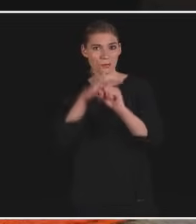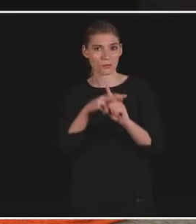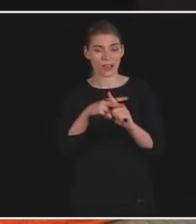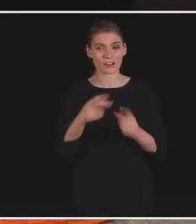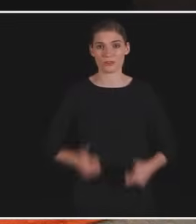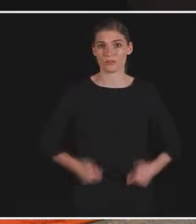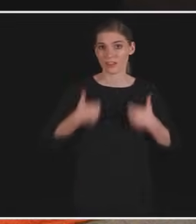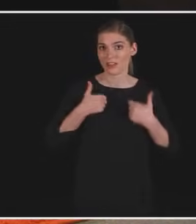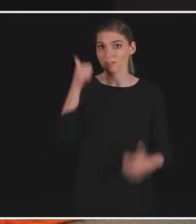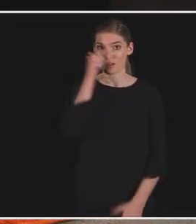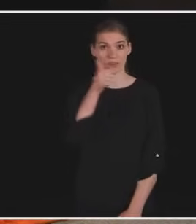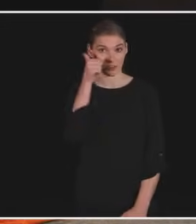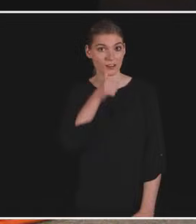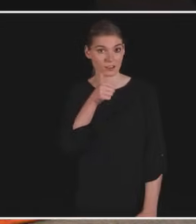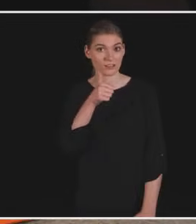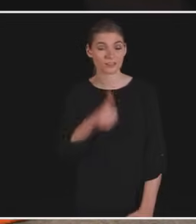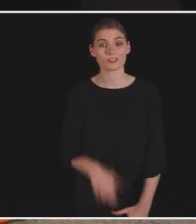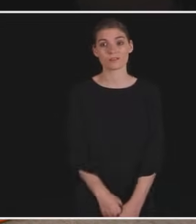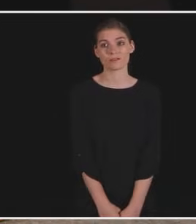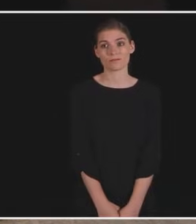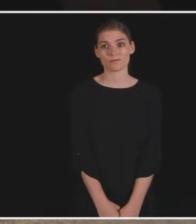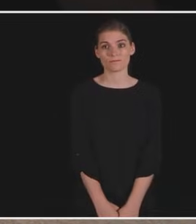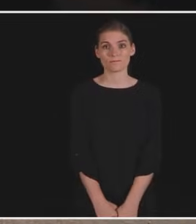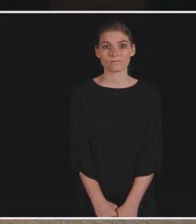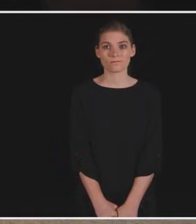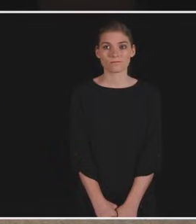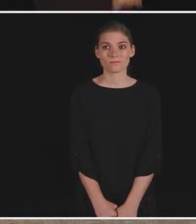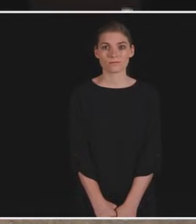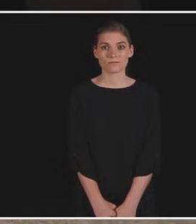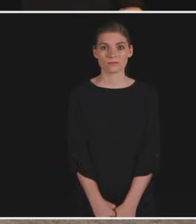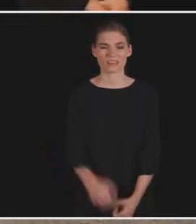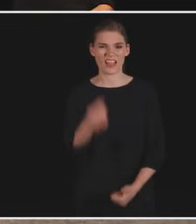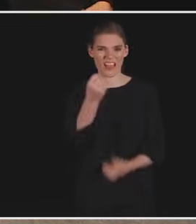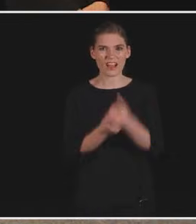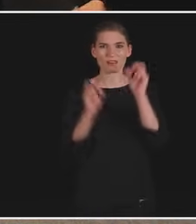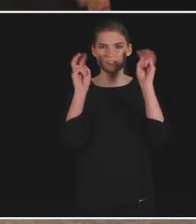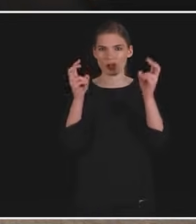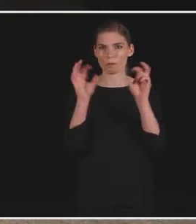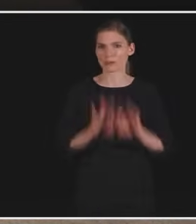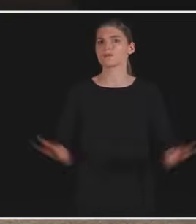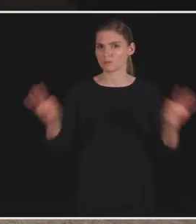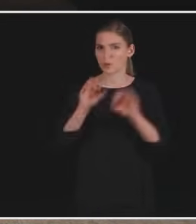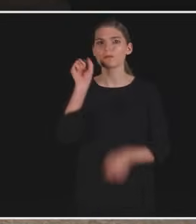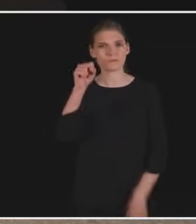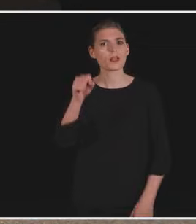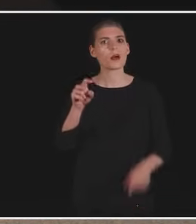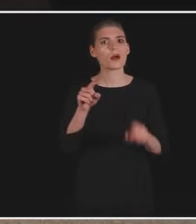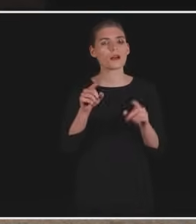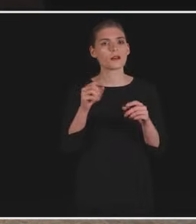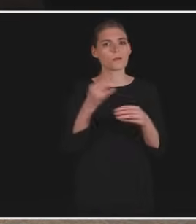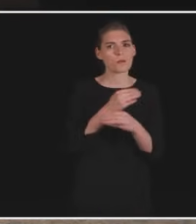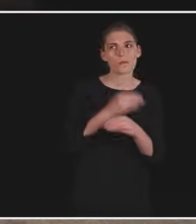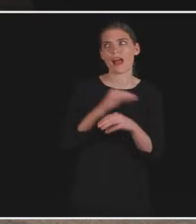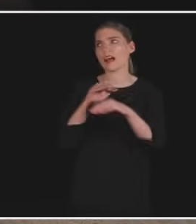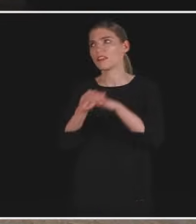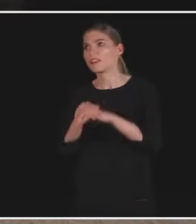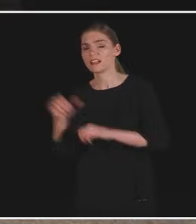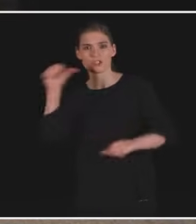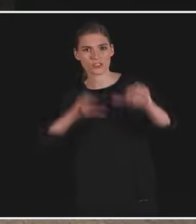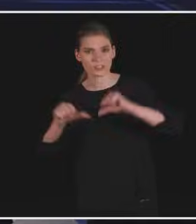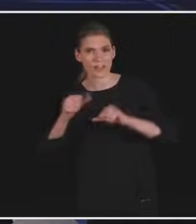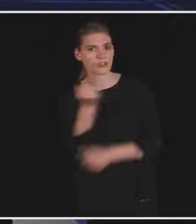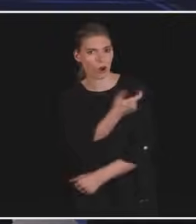applied to the things that happen around them in their day-to-day lives. Every subject is important, whether it's literature, chemistry,